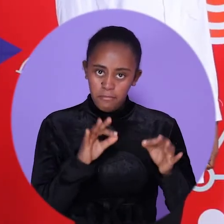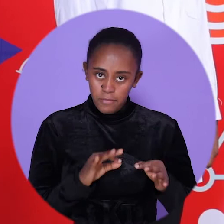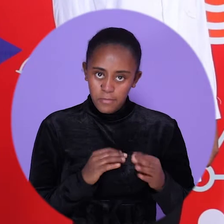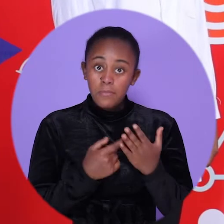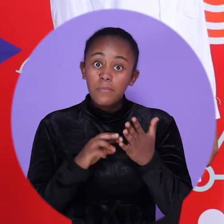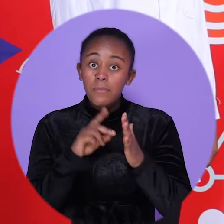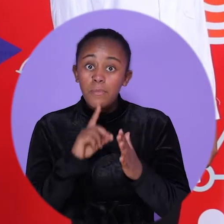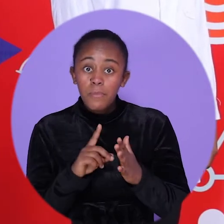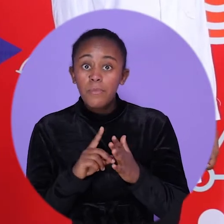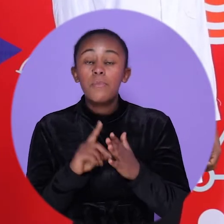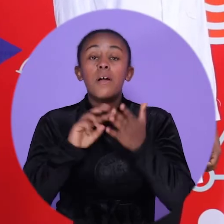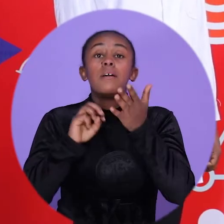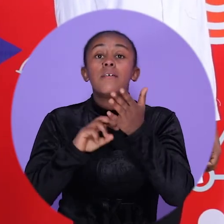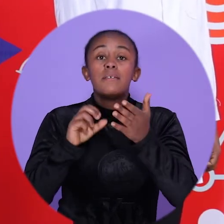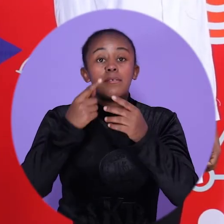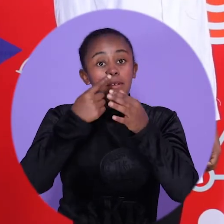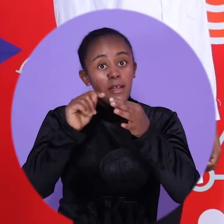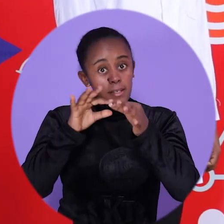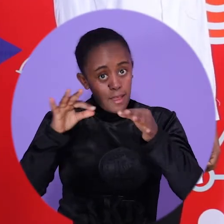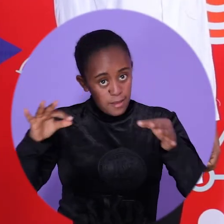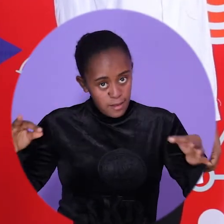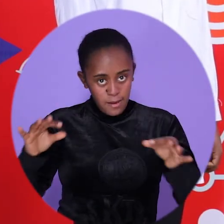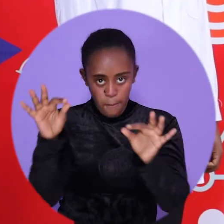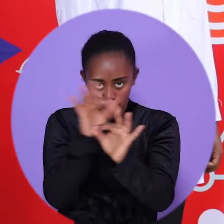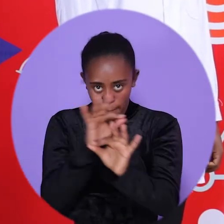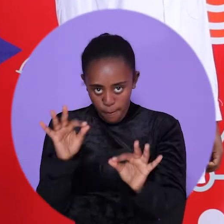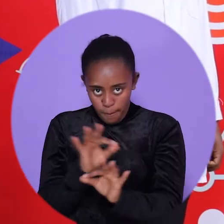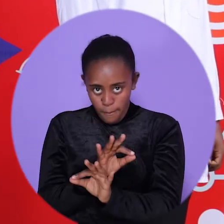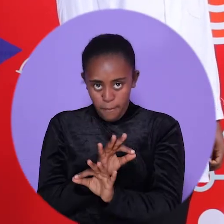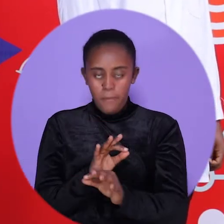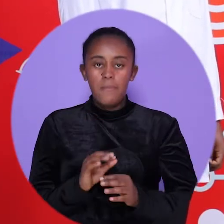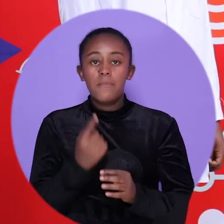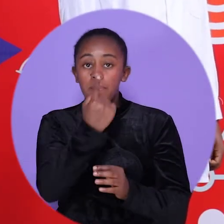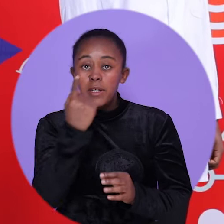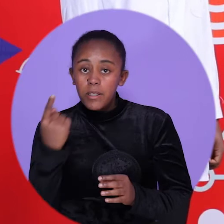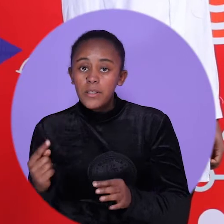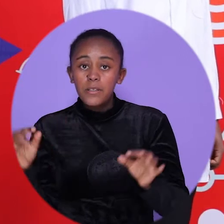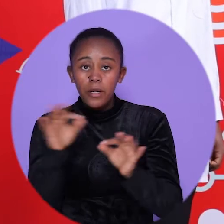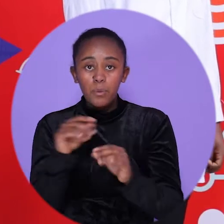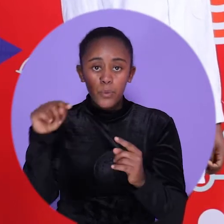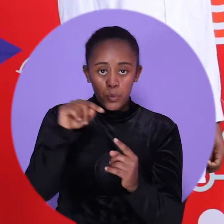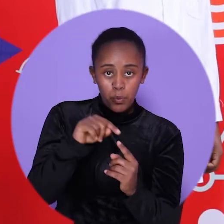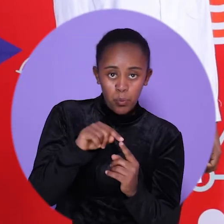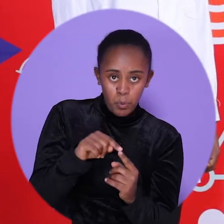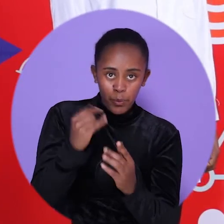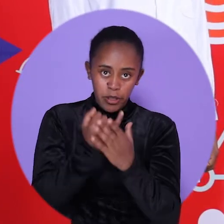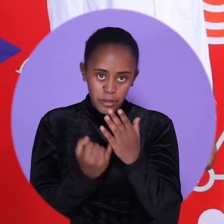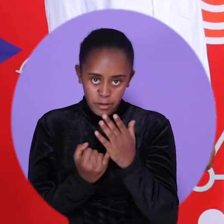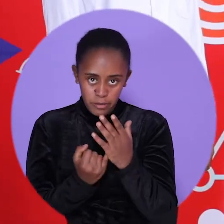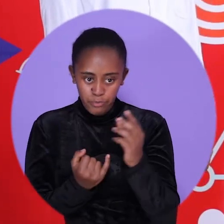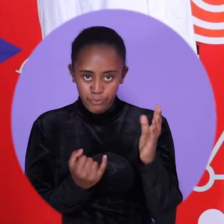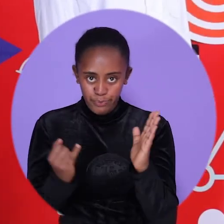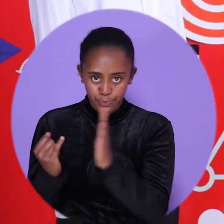what? Read the sentence and match each sentence to a picture. Let us